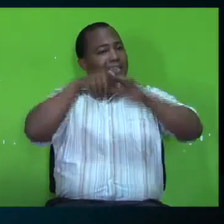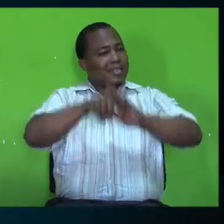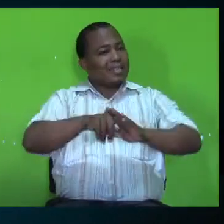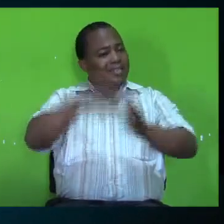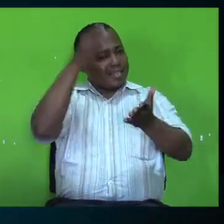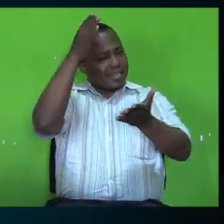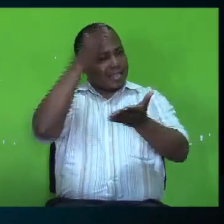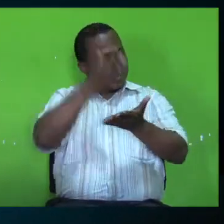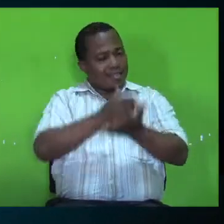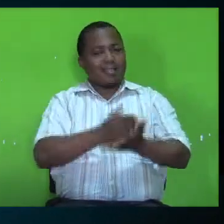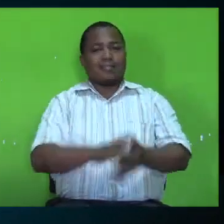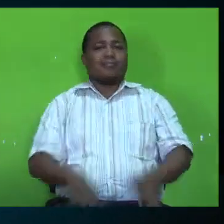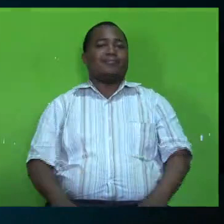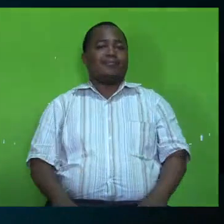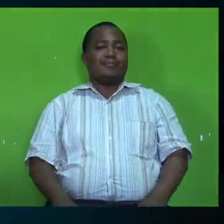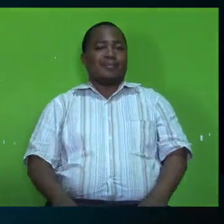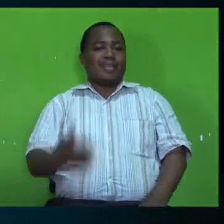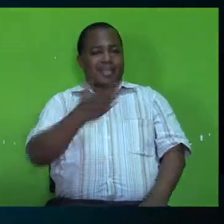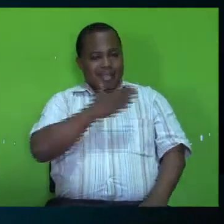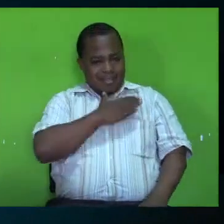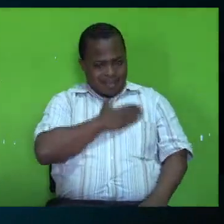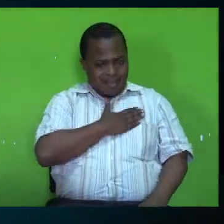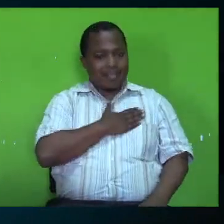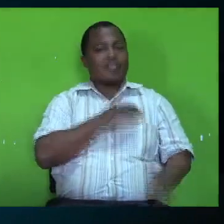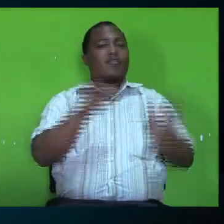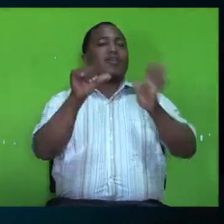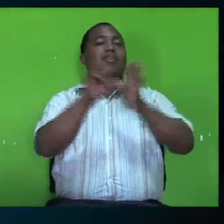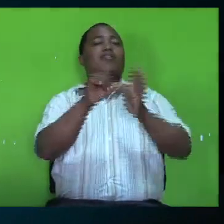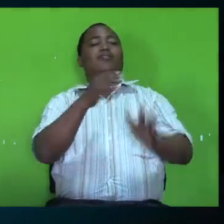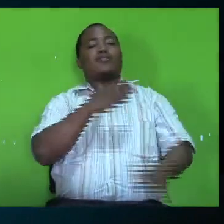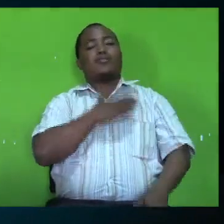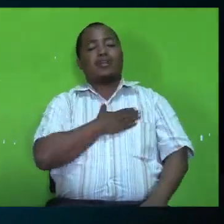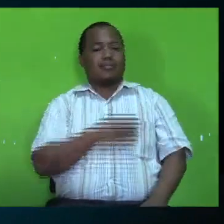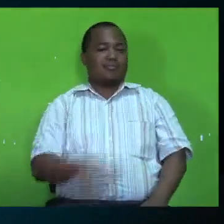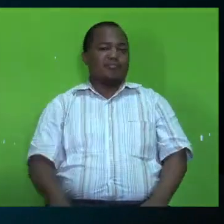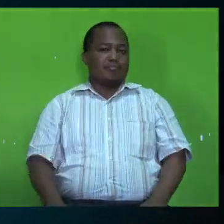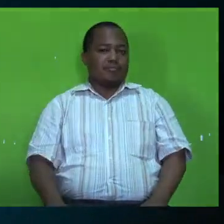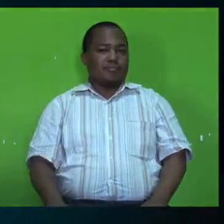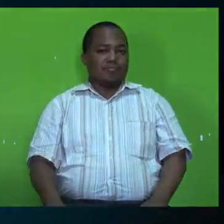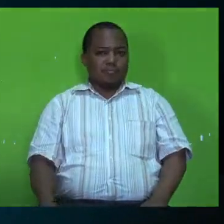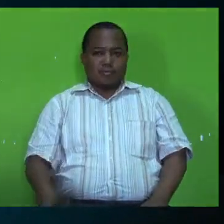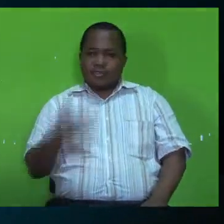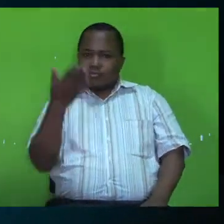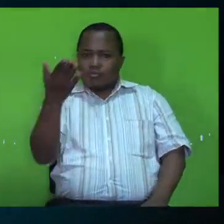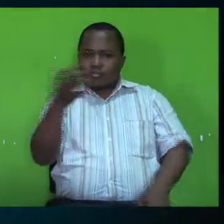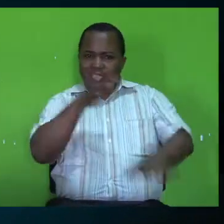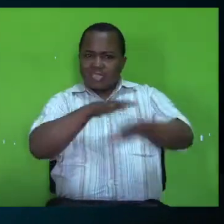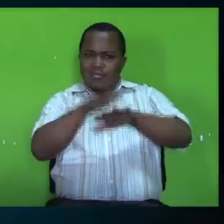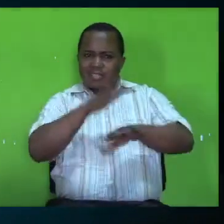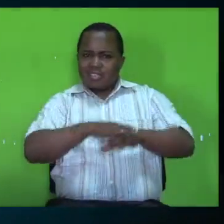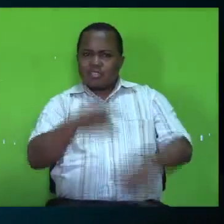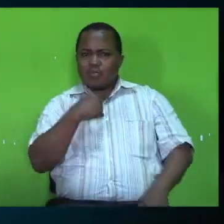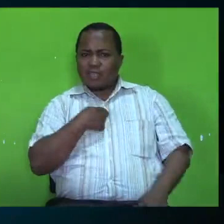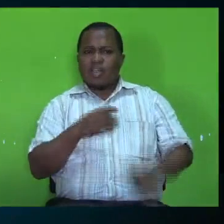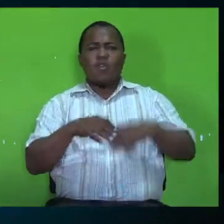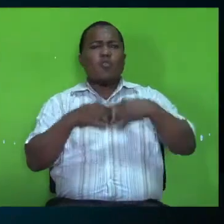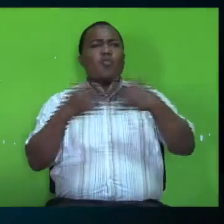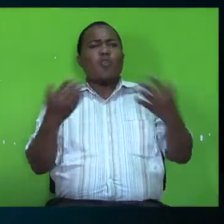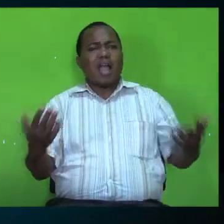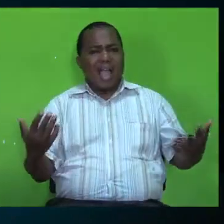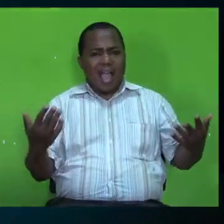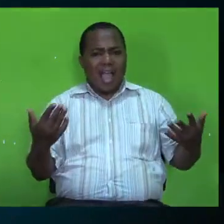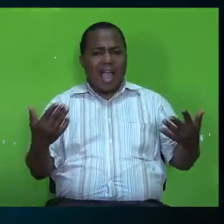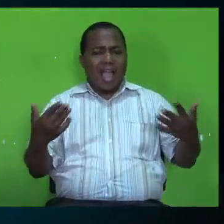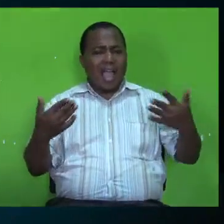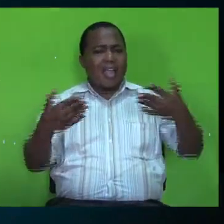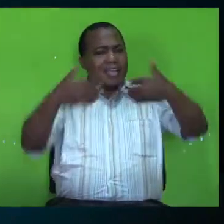inefficient. Thank you very much, my dears. Then, can you explain to me why they are all